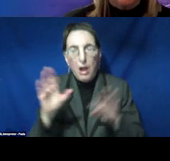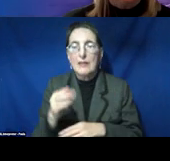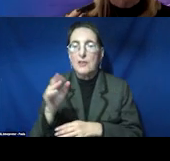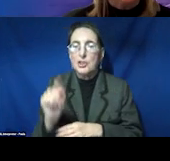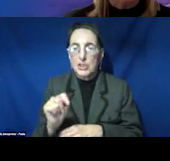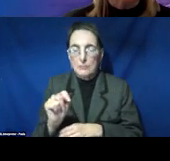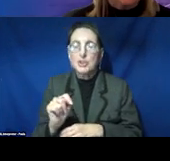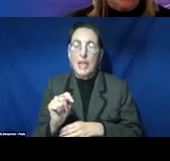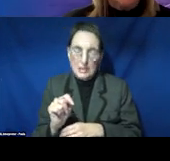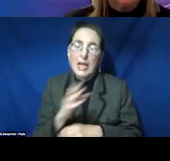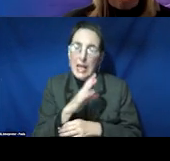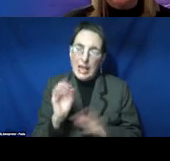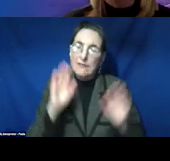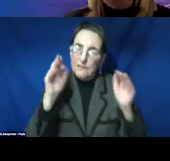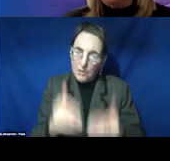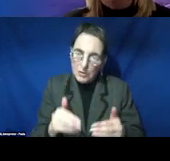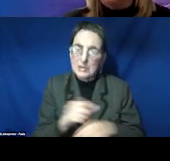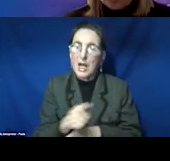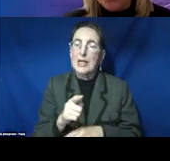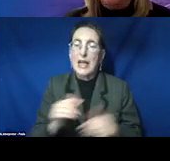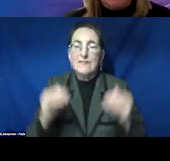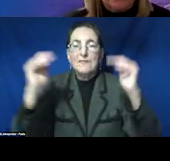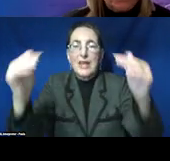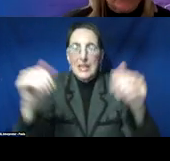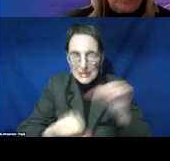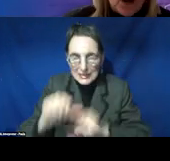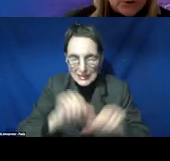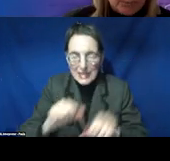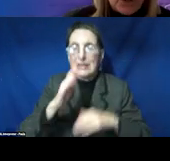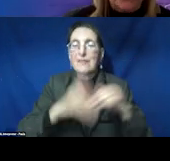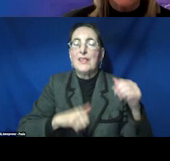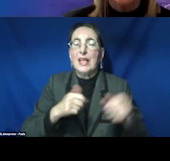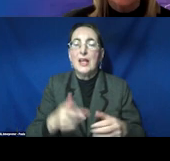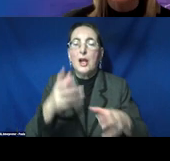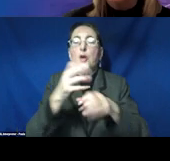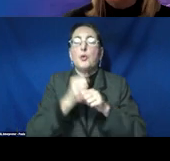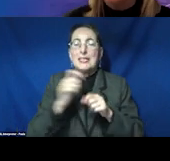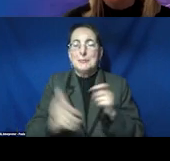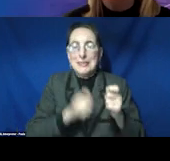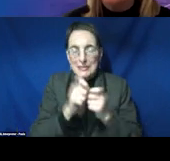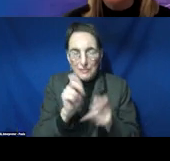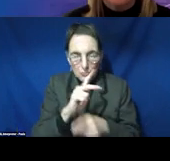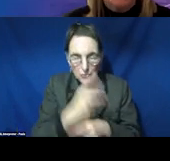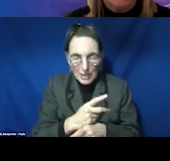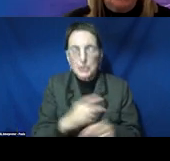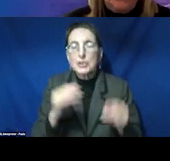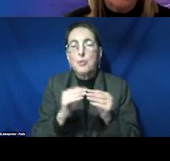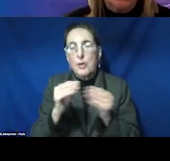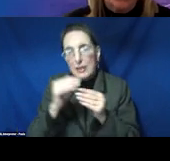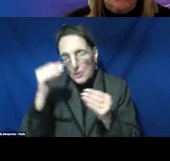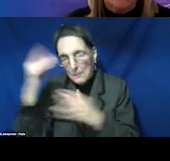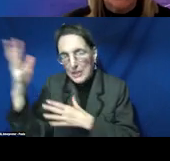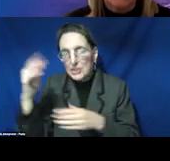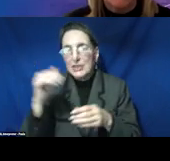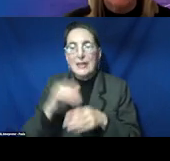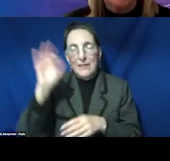focus on advancing science rather than acquiring specific products. And there's more information in the Federal